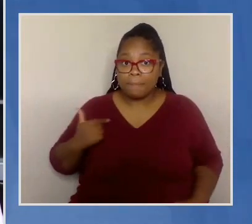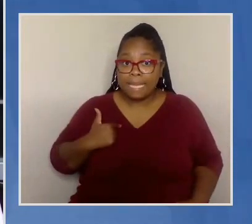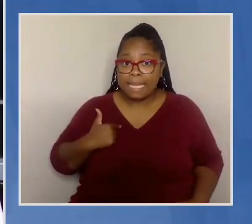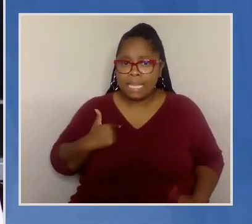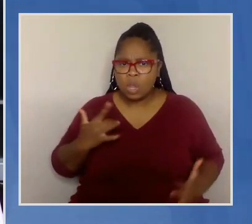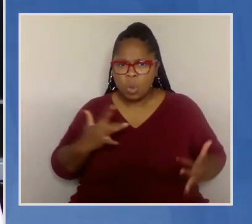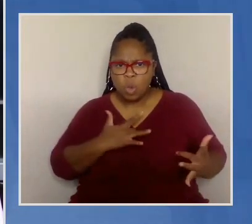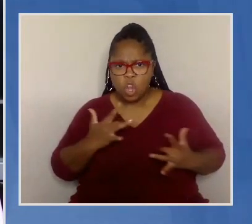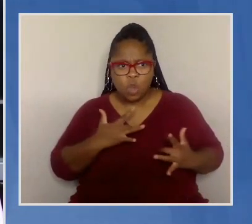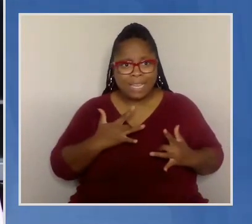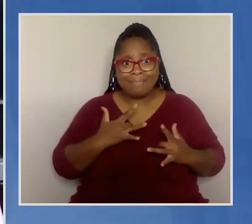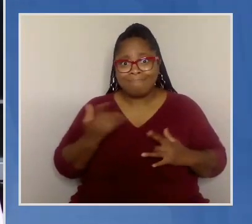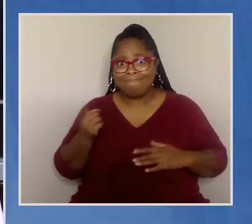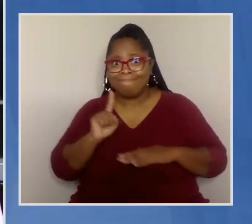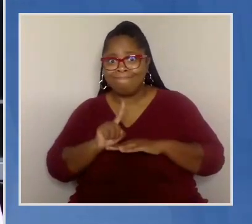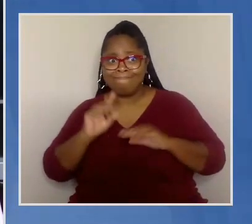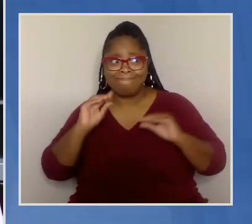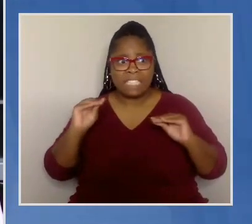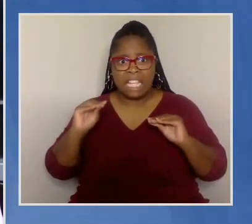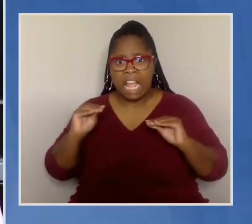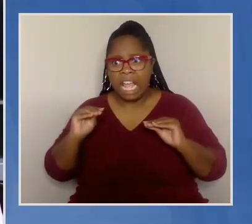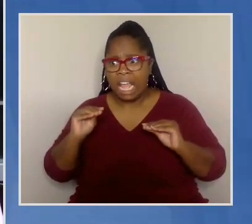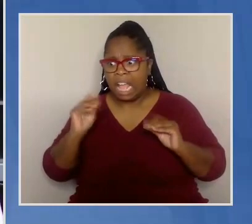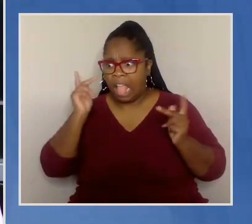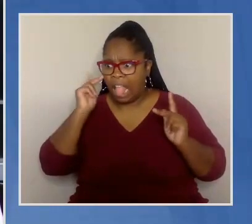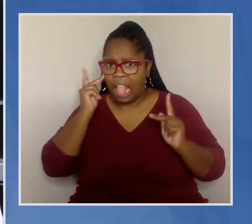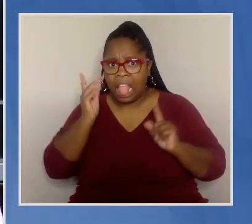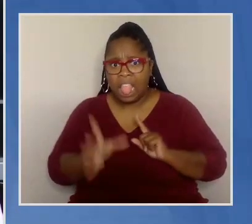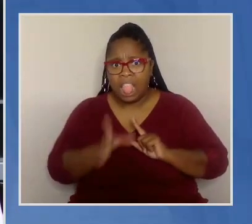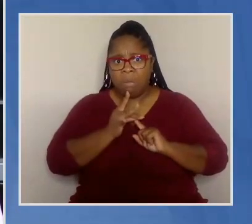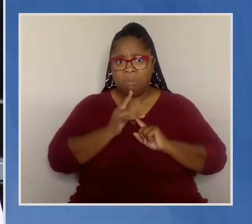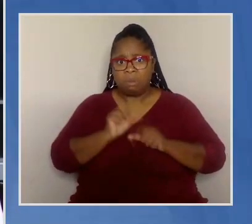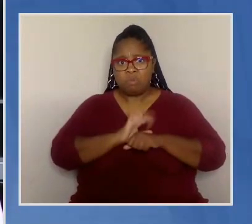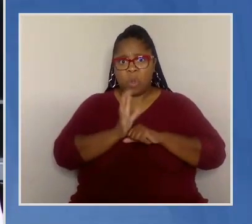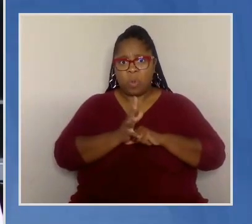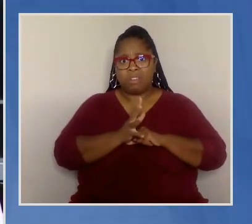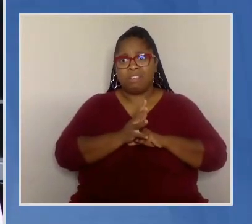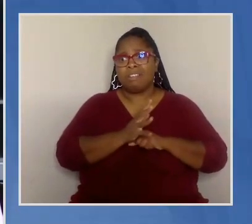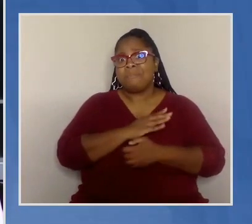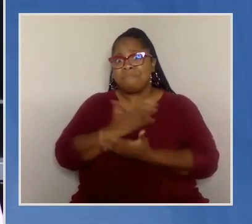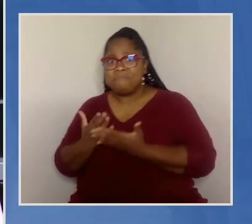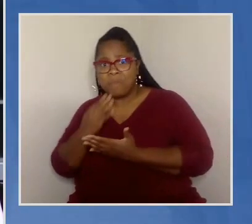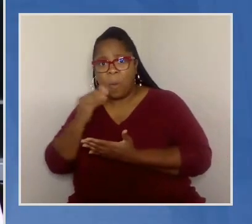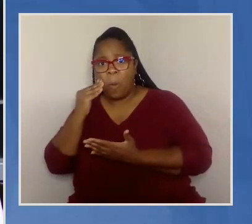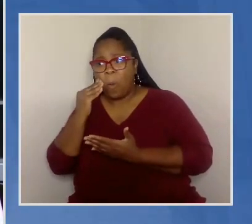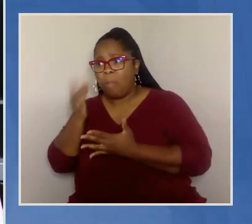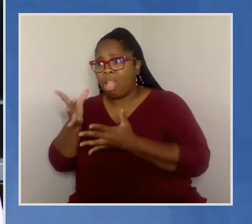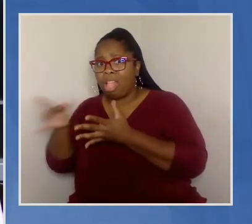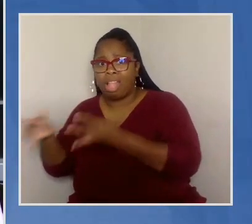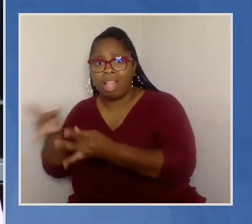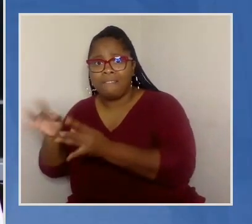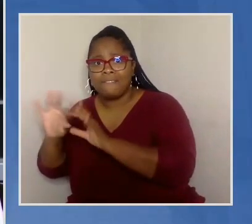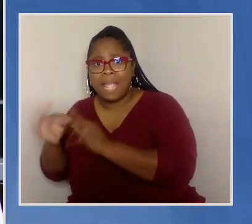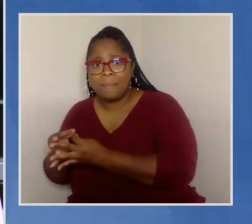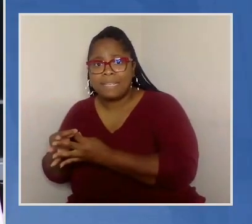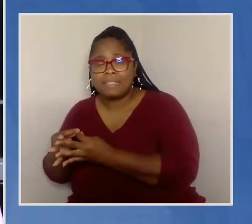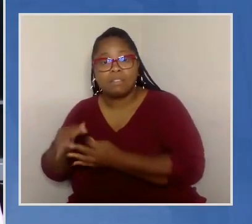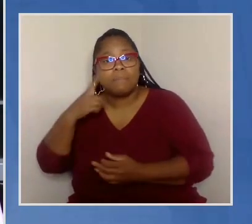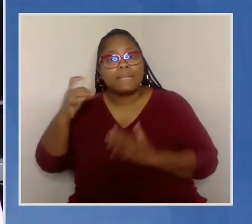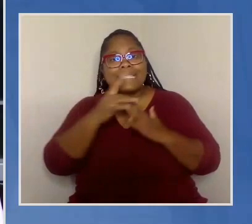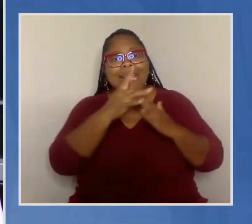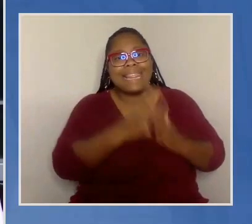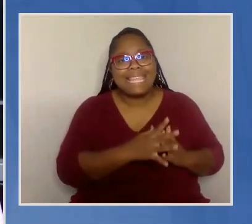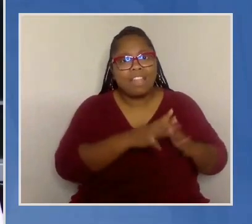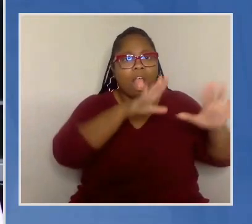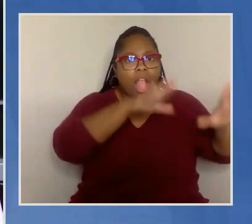are worried about getting sick in their classes and bringing it home to their families because leaders are following politics and